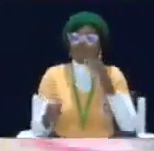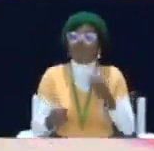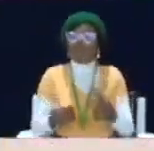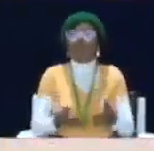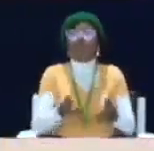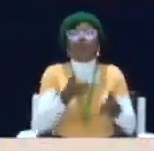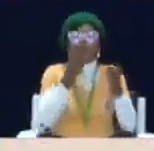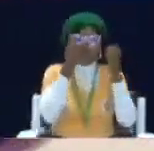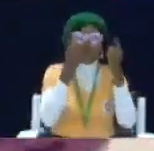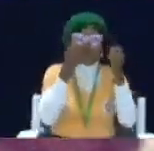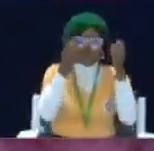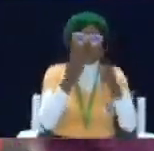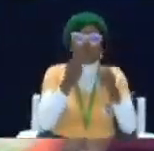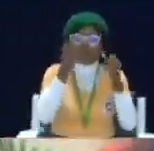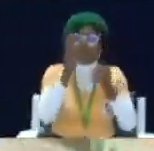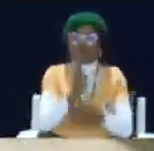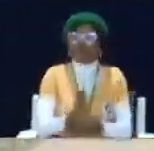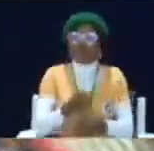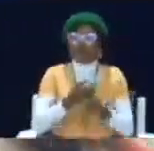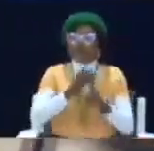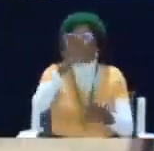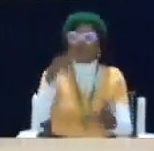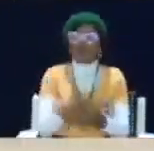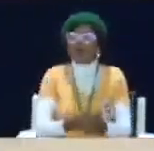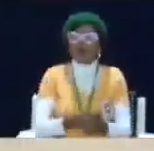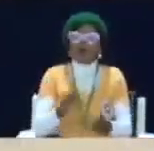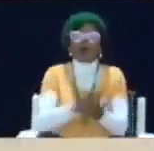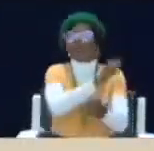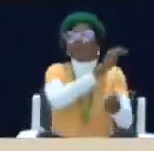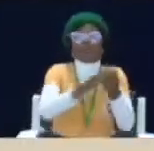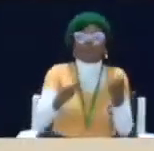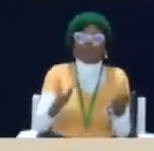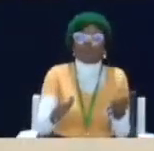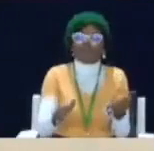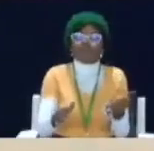Wake up. Drop all your distractions.